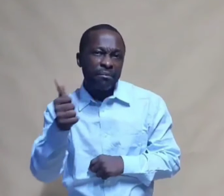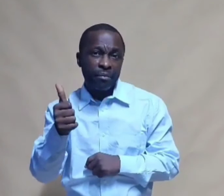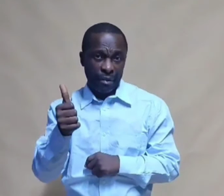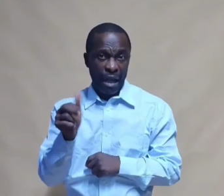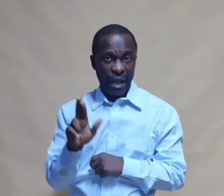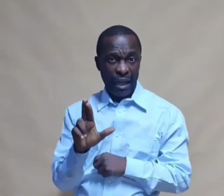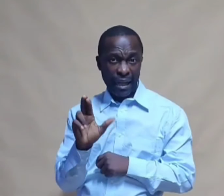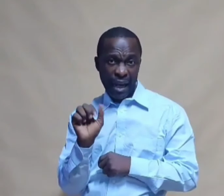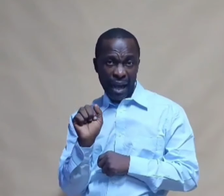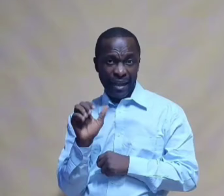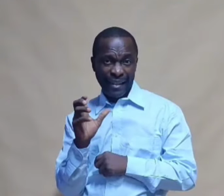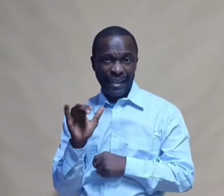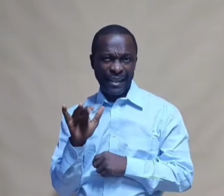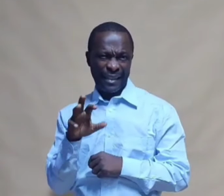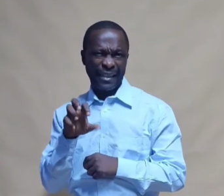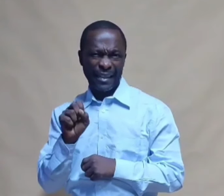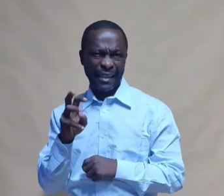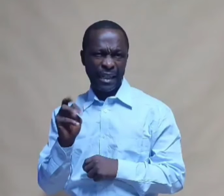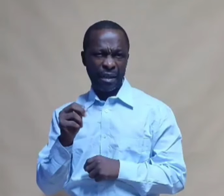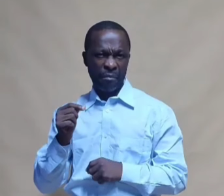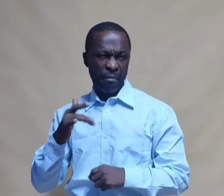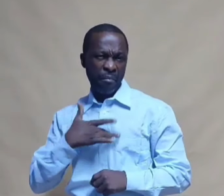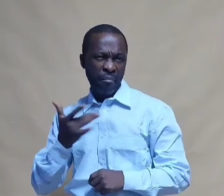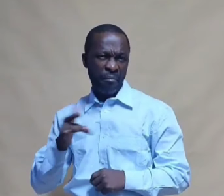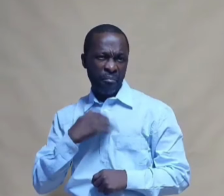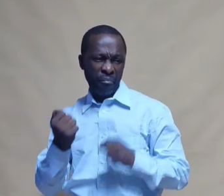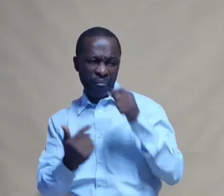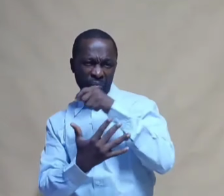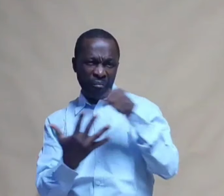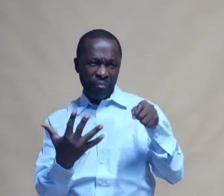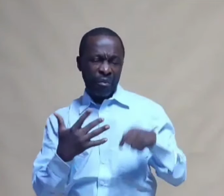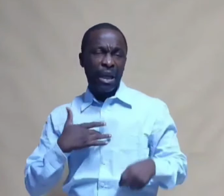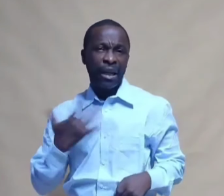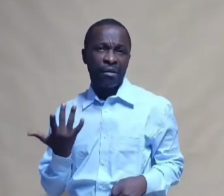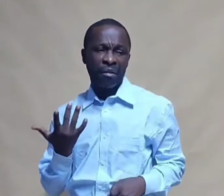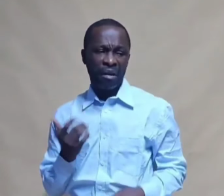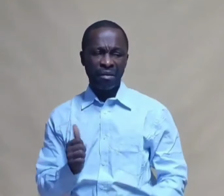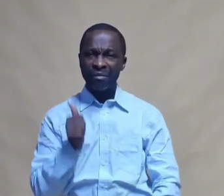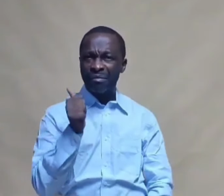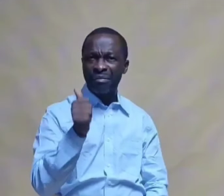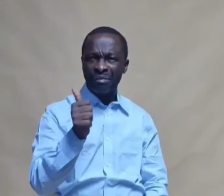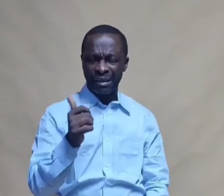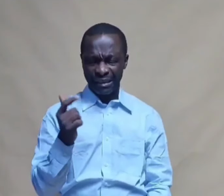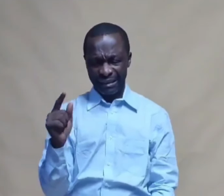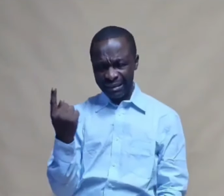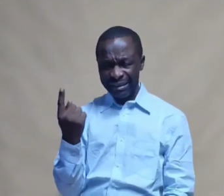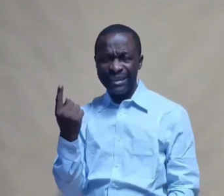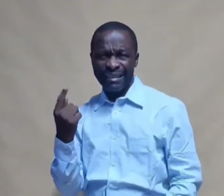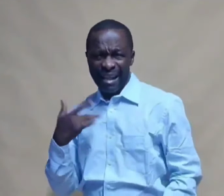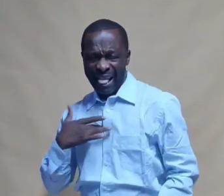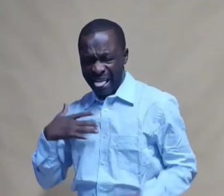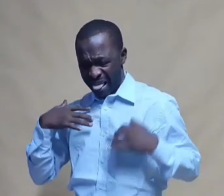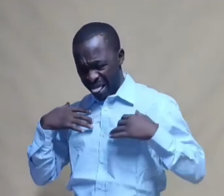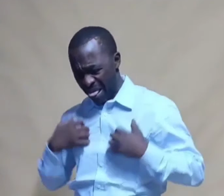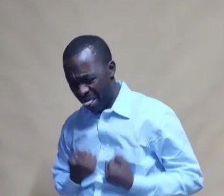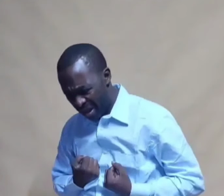who experience racism can suffer from chronic stress and anxiety. 2. Low